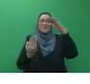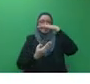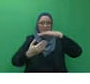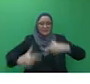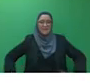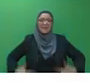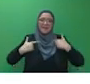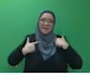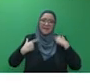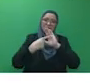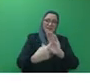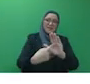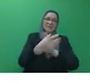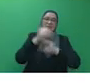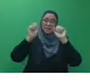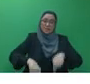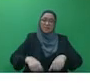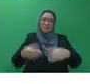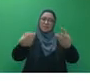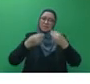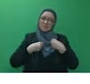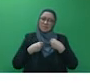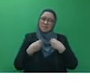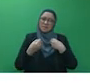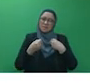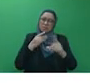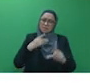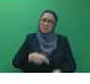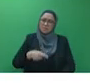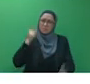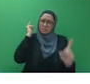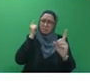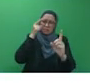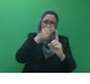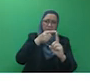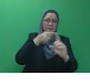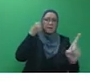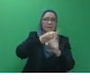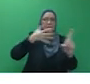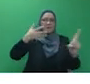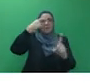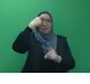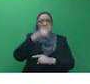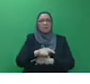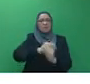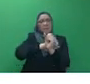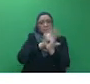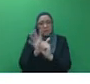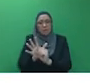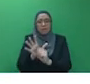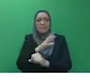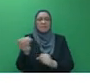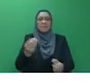into live shows and then uh can you give us the measure of the exact impact of the outbreak of the